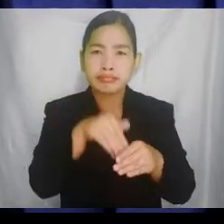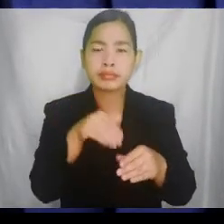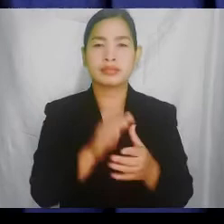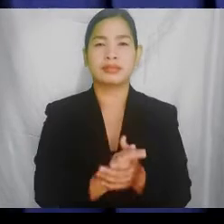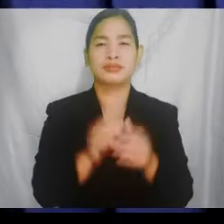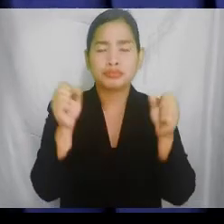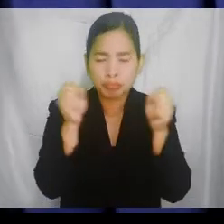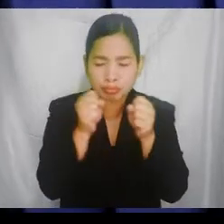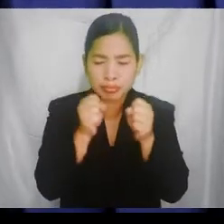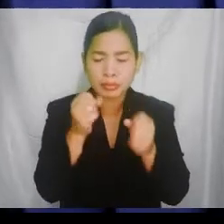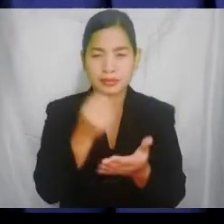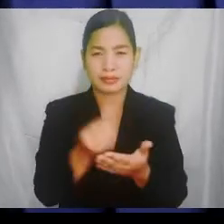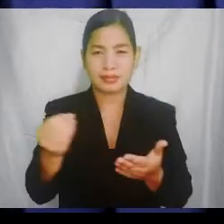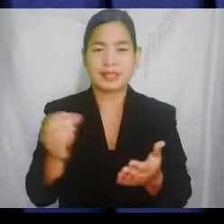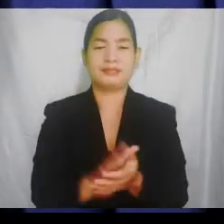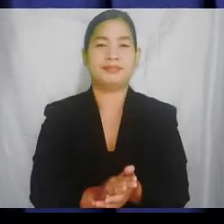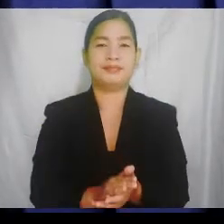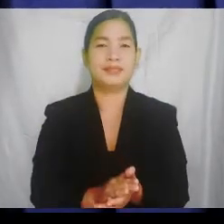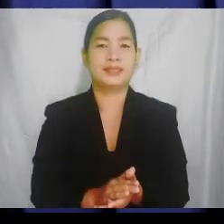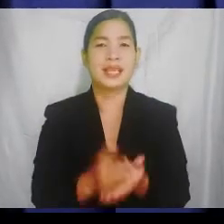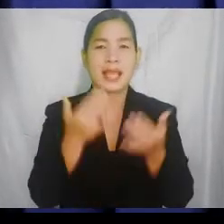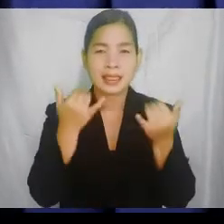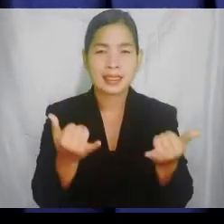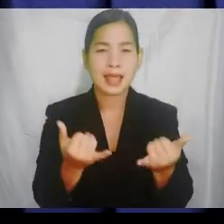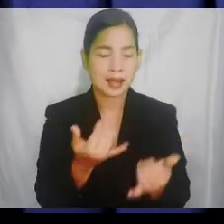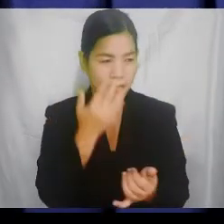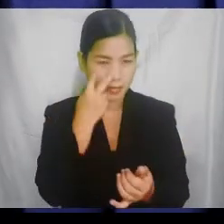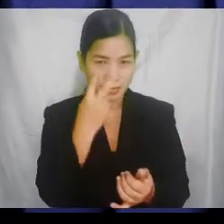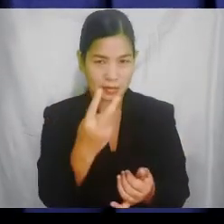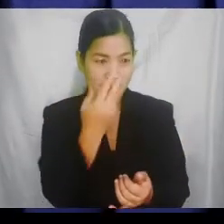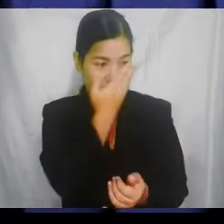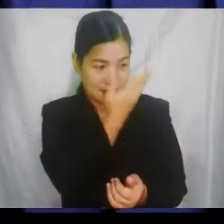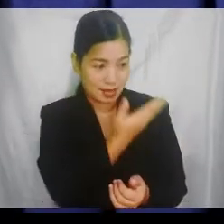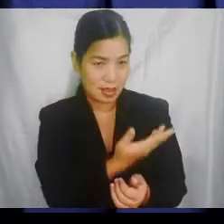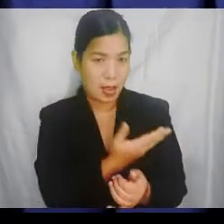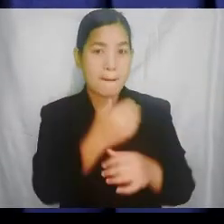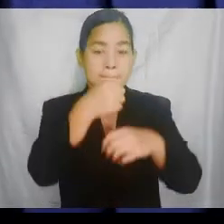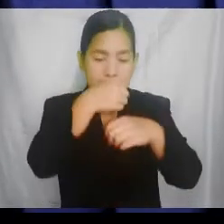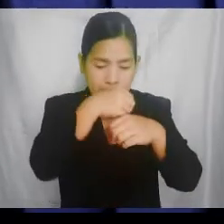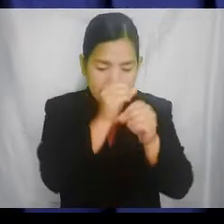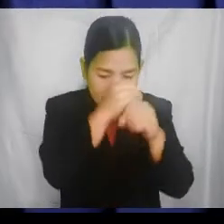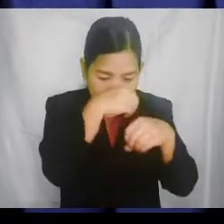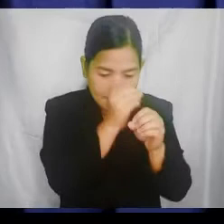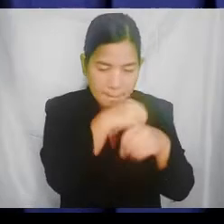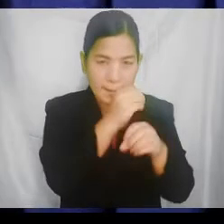Let's take a closer look at this valuable tool called microscope.